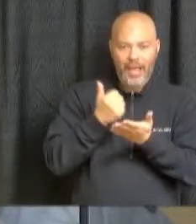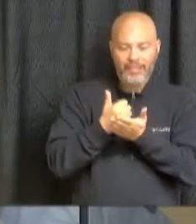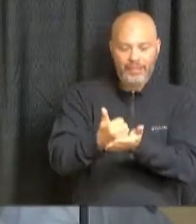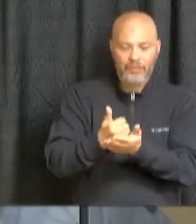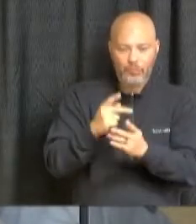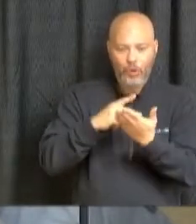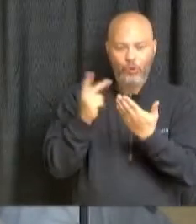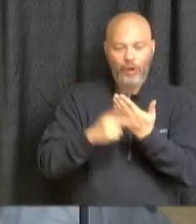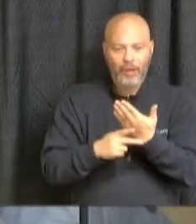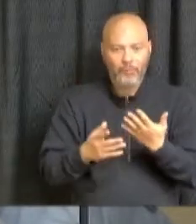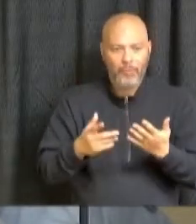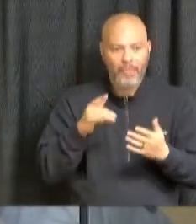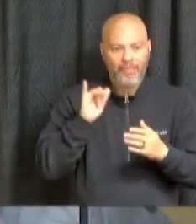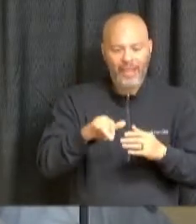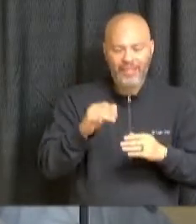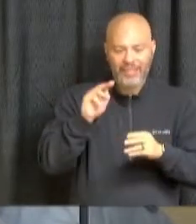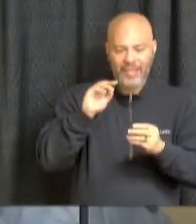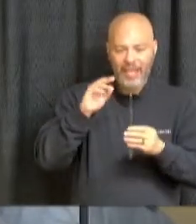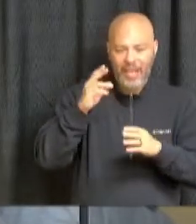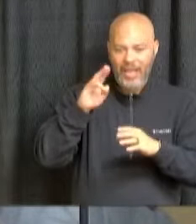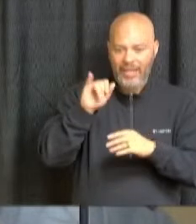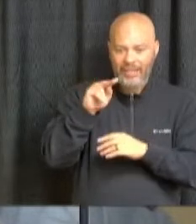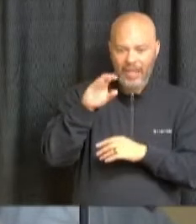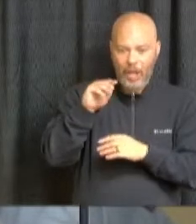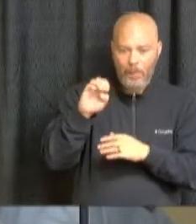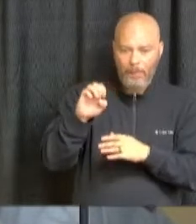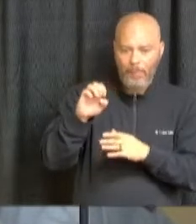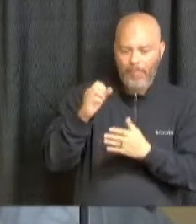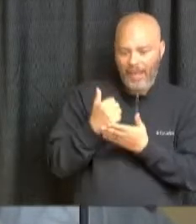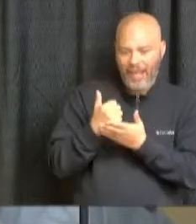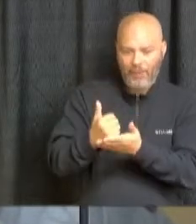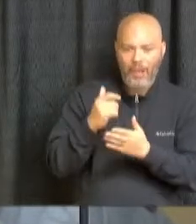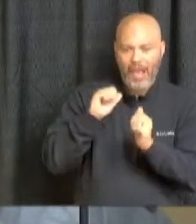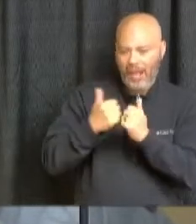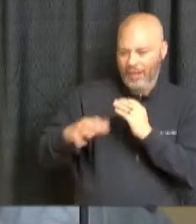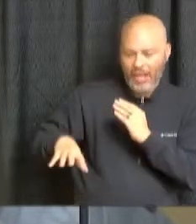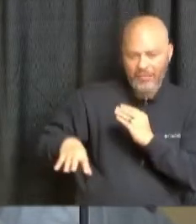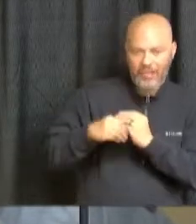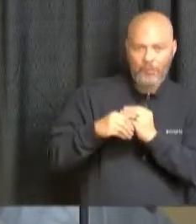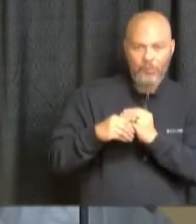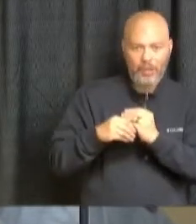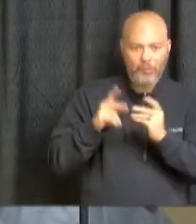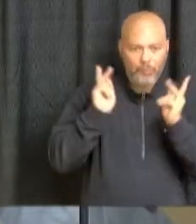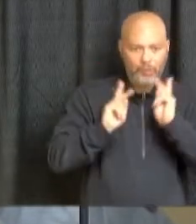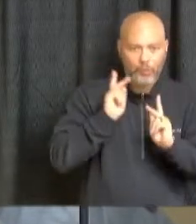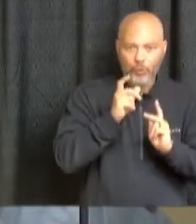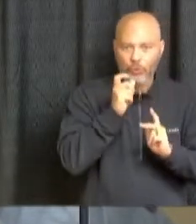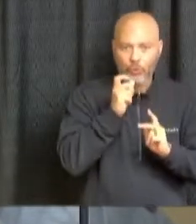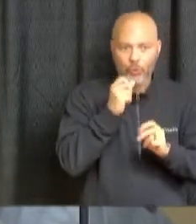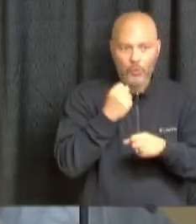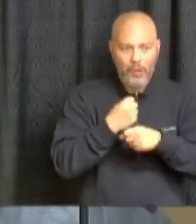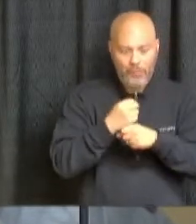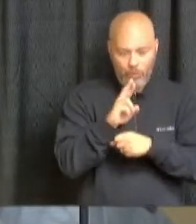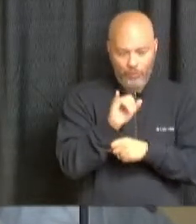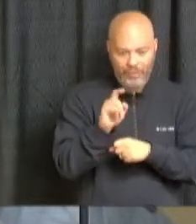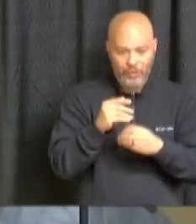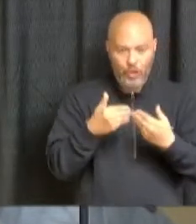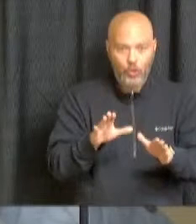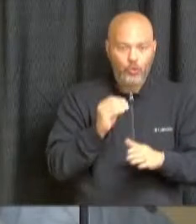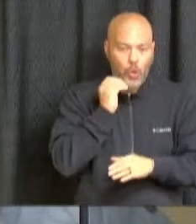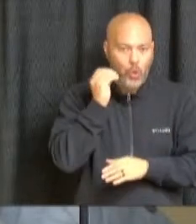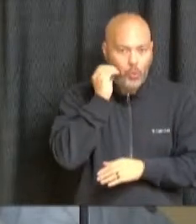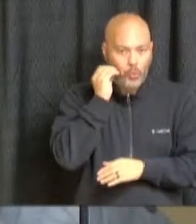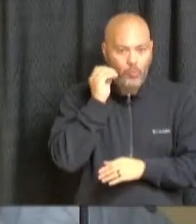That program is an income-based program. It's aimed at supplementing individuals who may be at risk for losing their